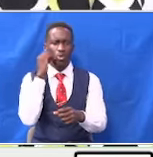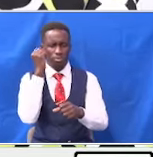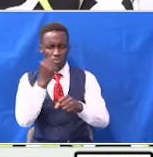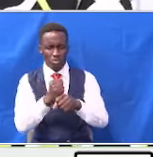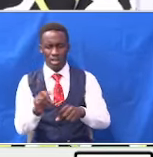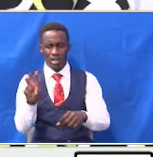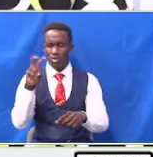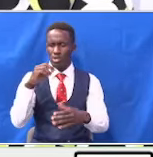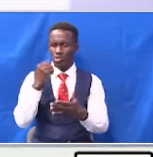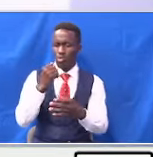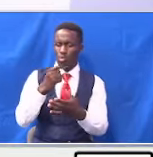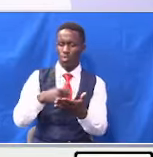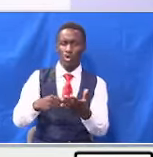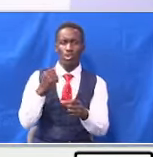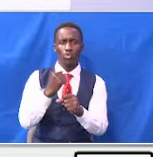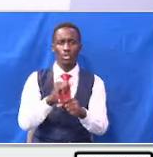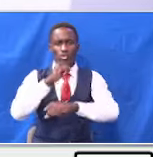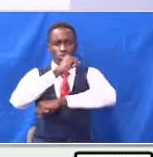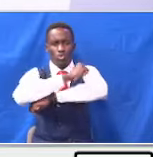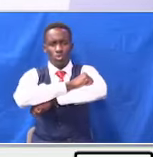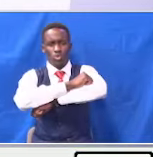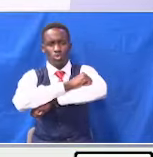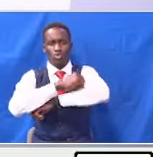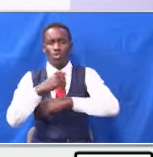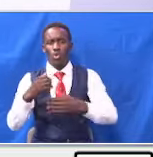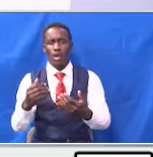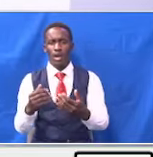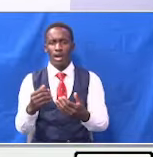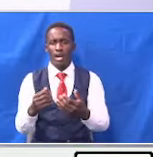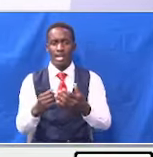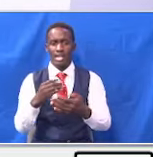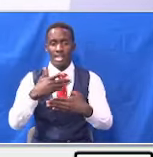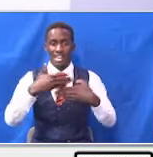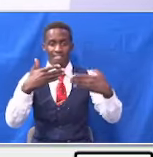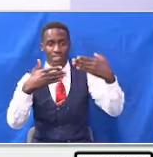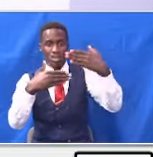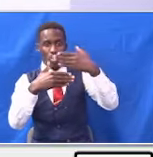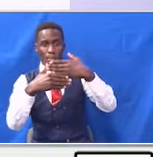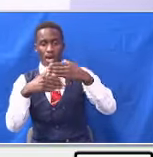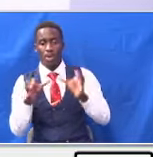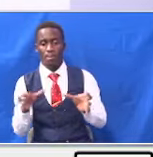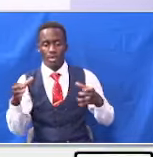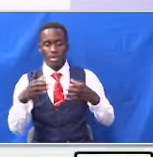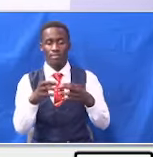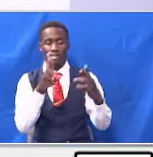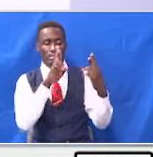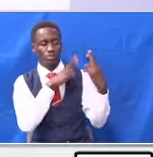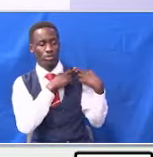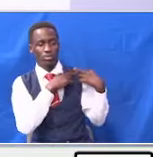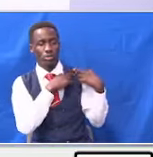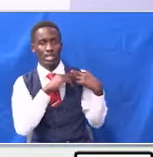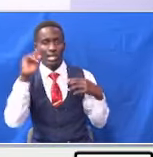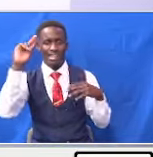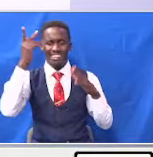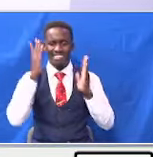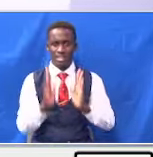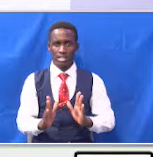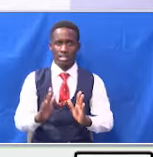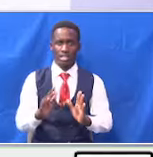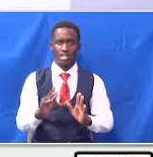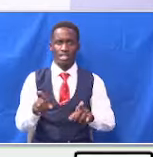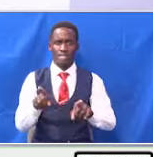their extracurricular time. So we bring up a community of responsible men and responsible parents, responsible citizens. And in that